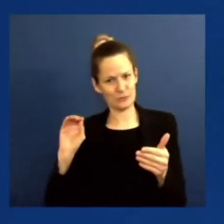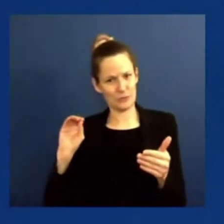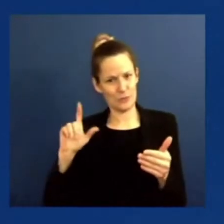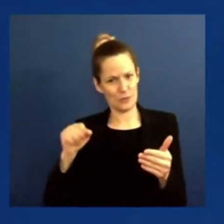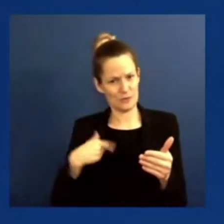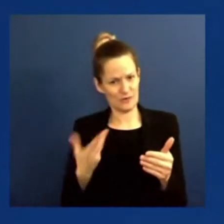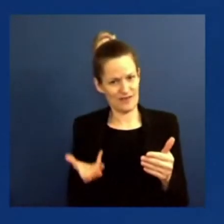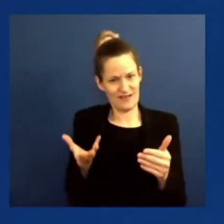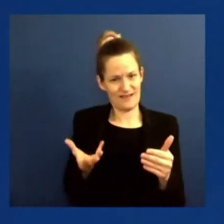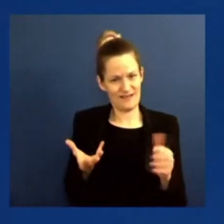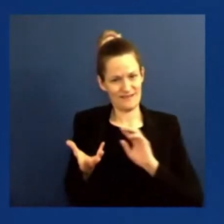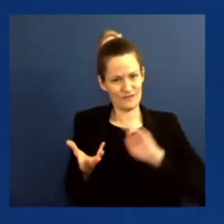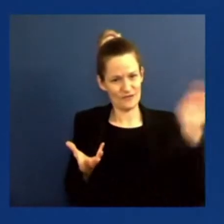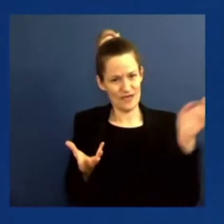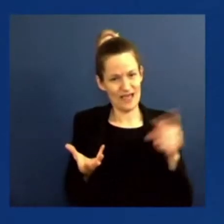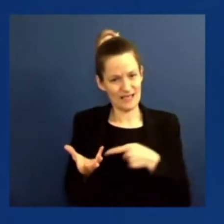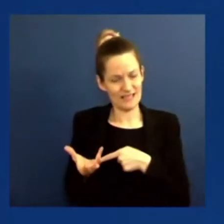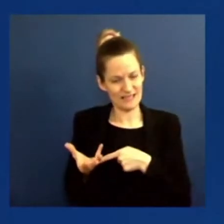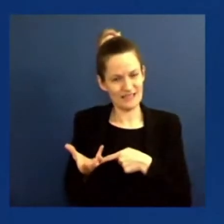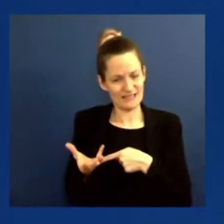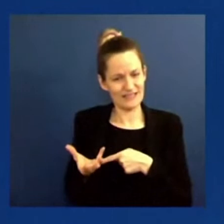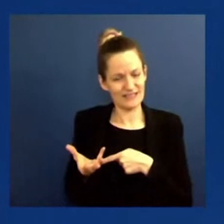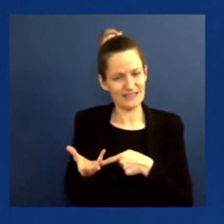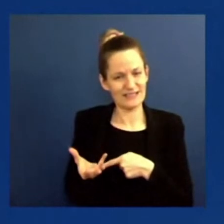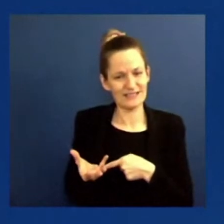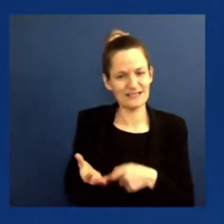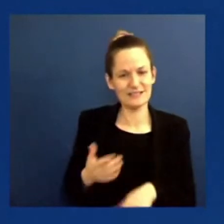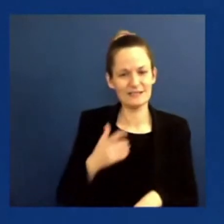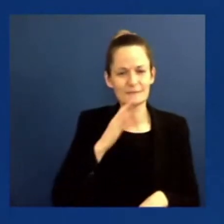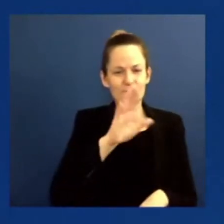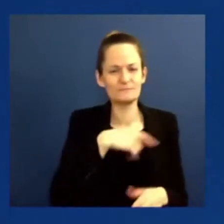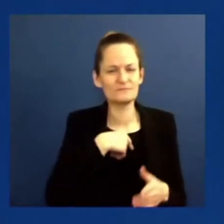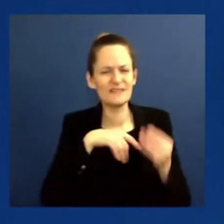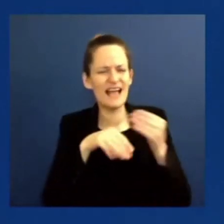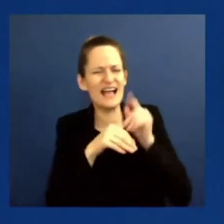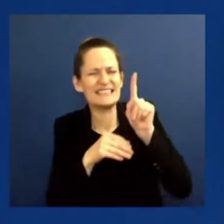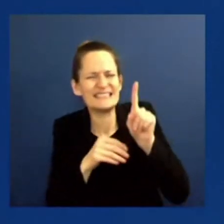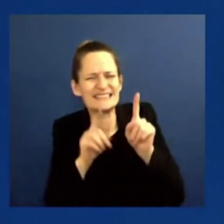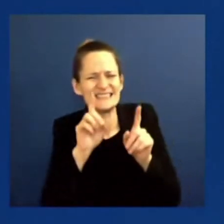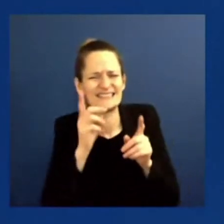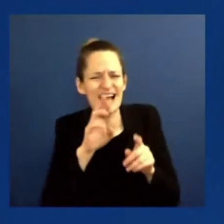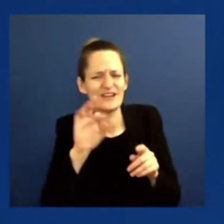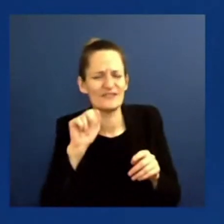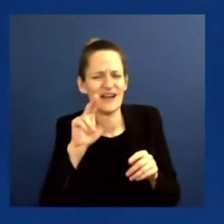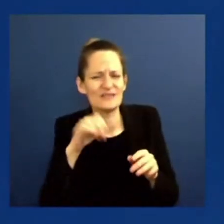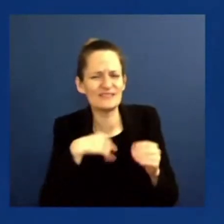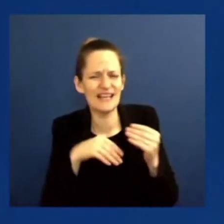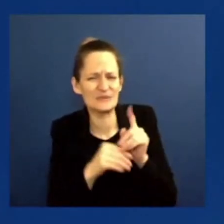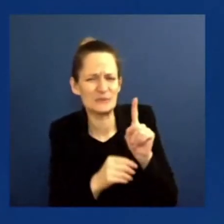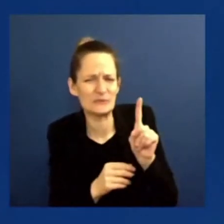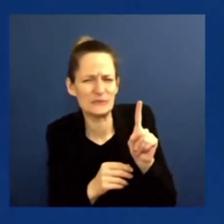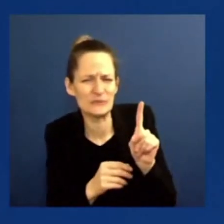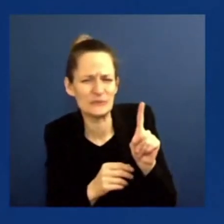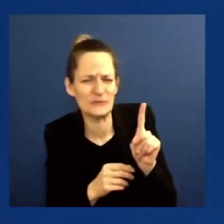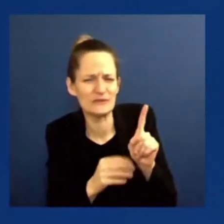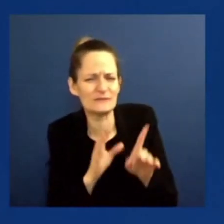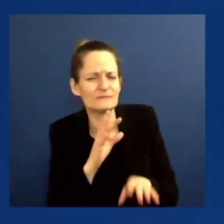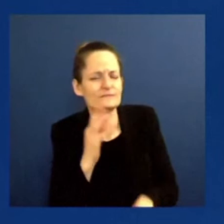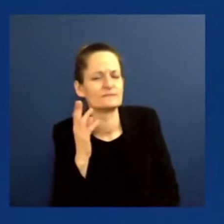Next Another question. thing, Cheryl, if I could add one other thing, Cheryl, and that is one of the reasons I gave the